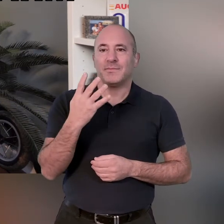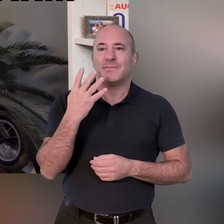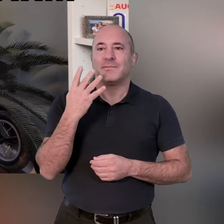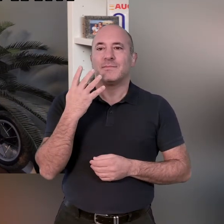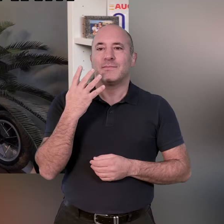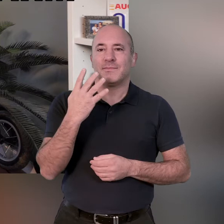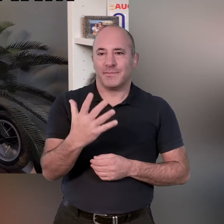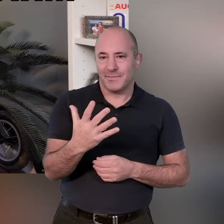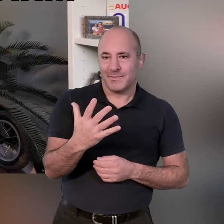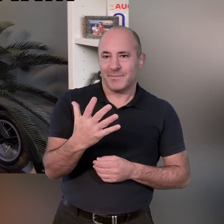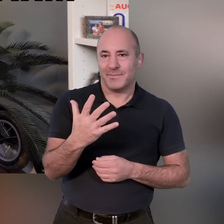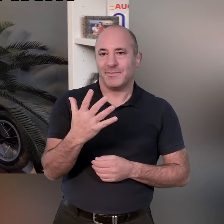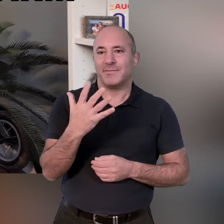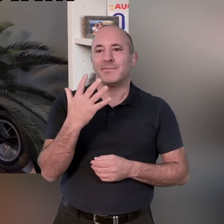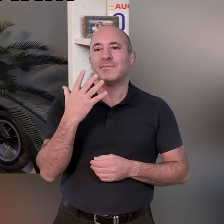4,